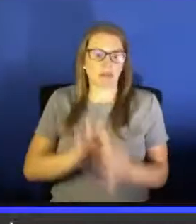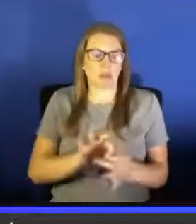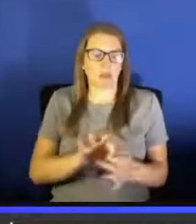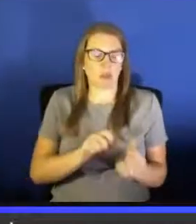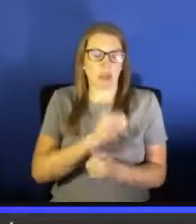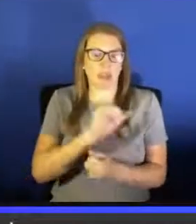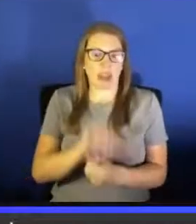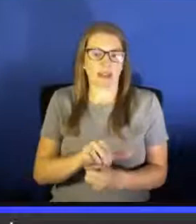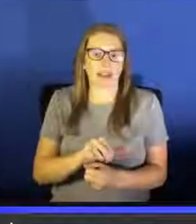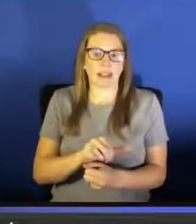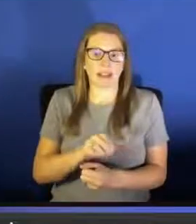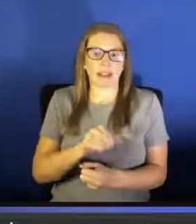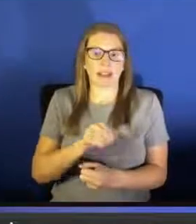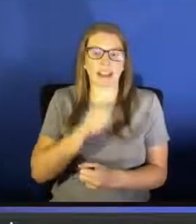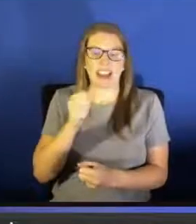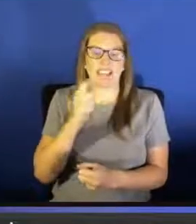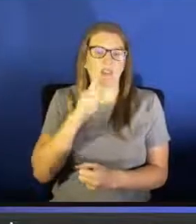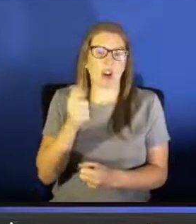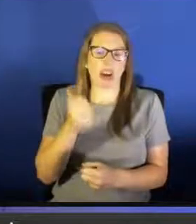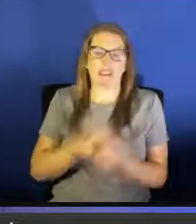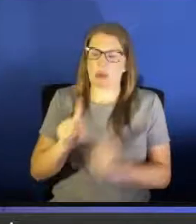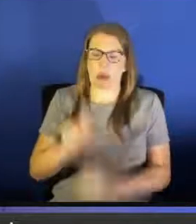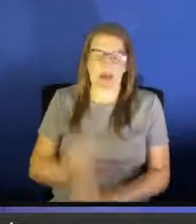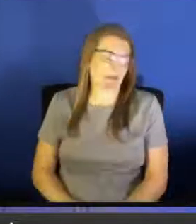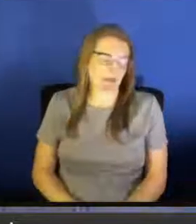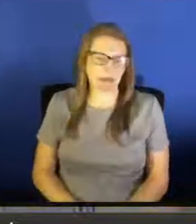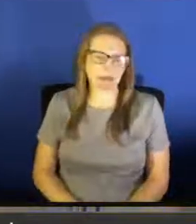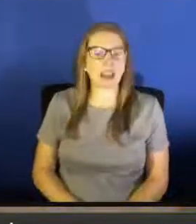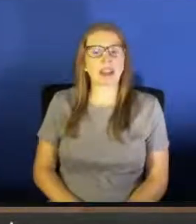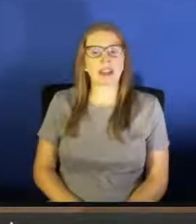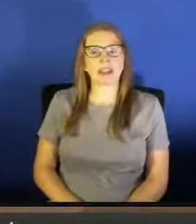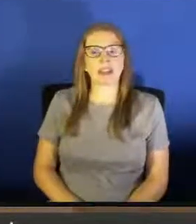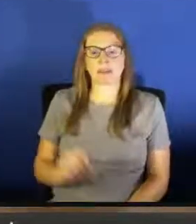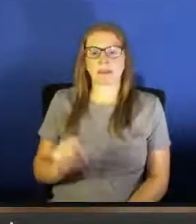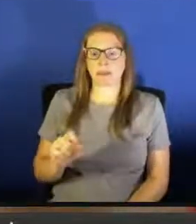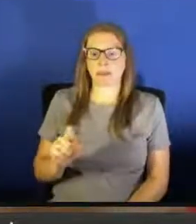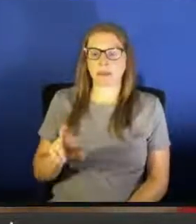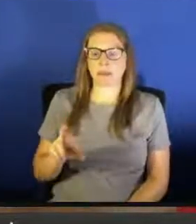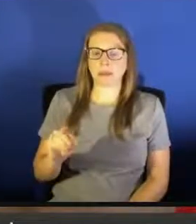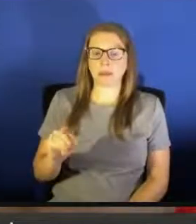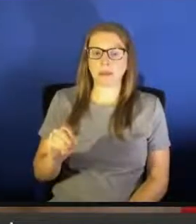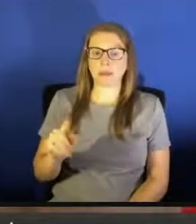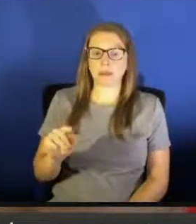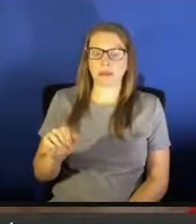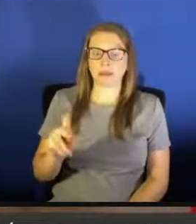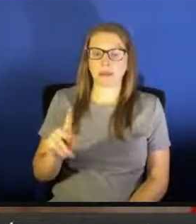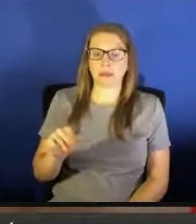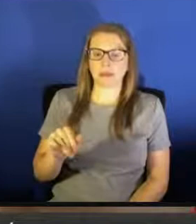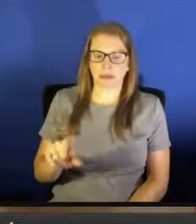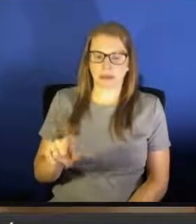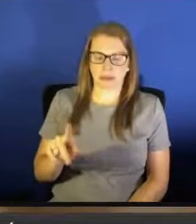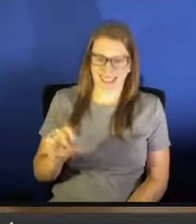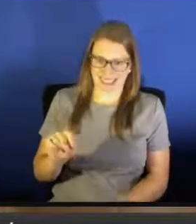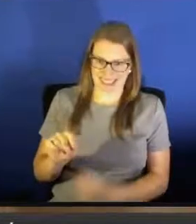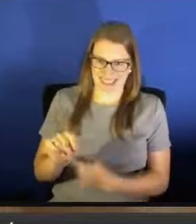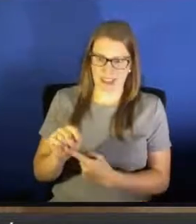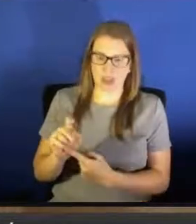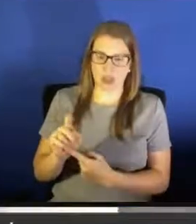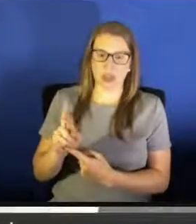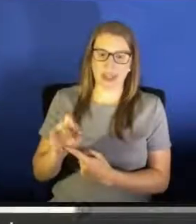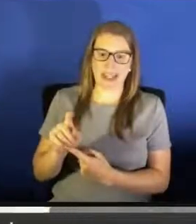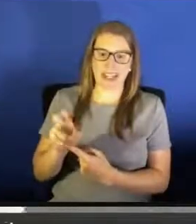cutter. Absolutely. Let's talk about stereotactic body radiation therapy. This offers people a chance to get fewer doses of